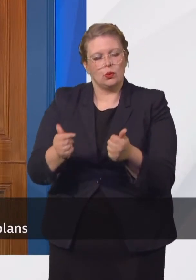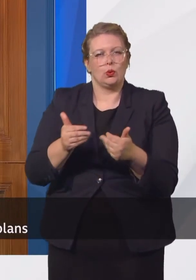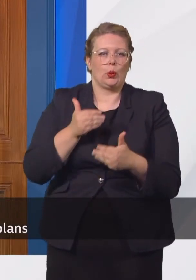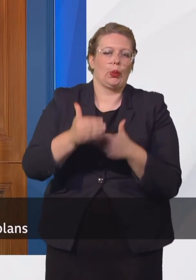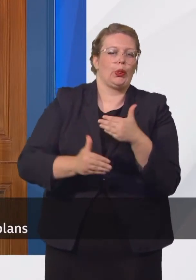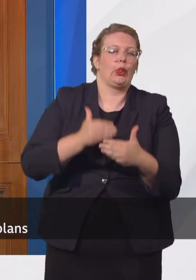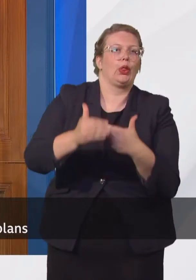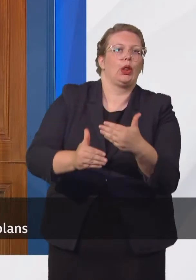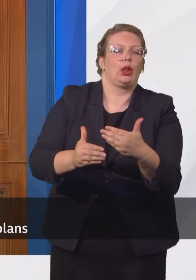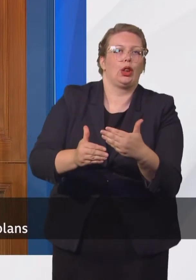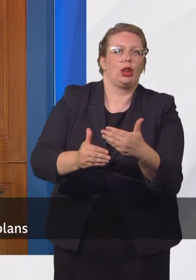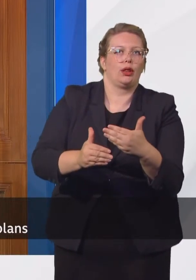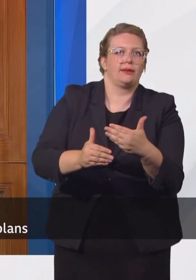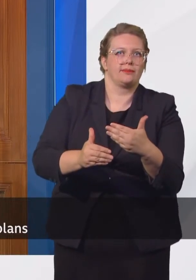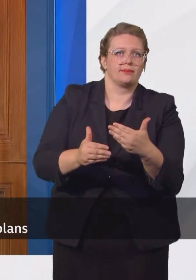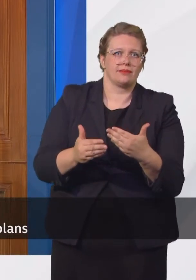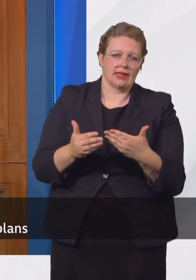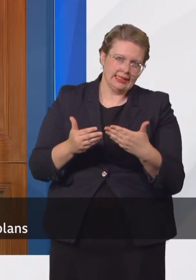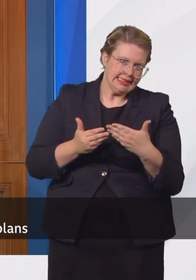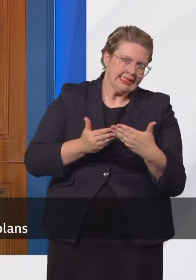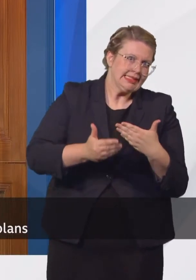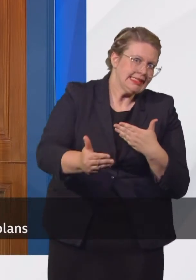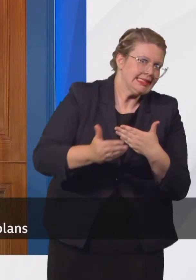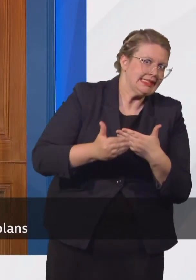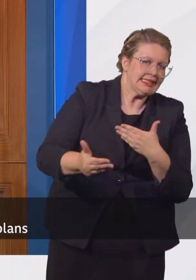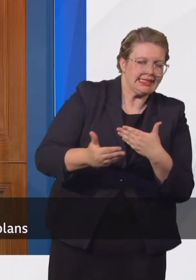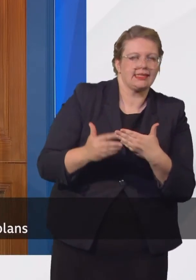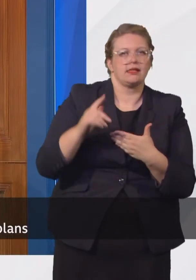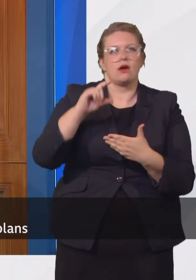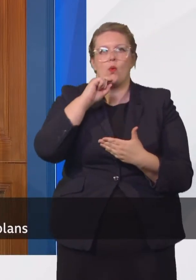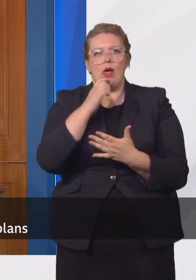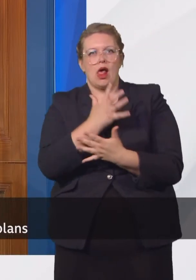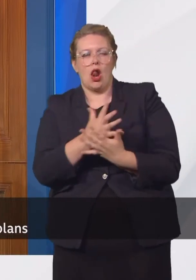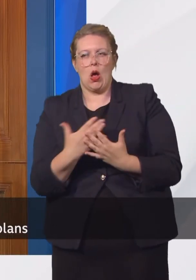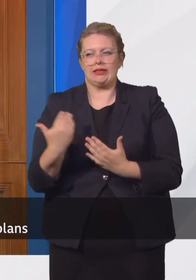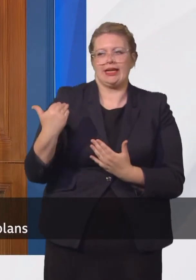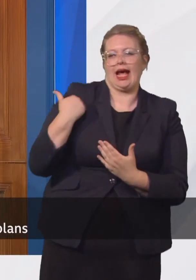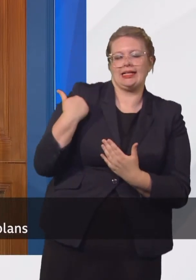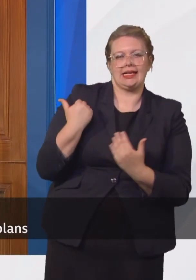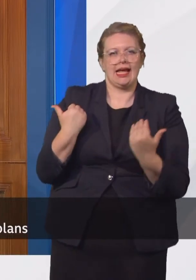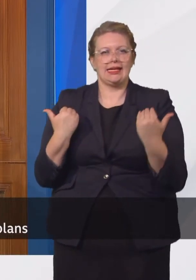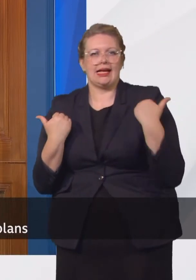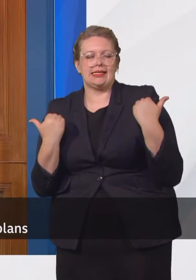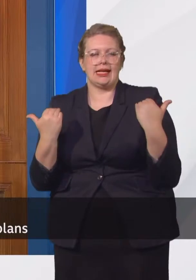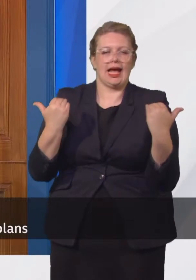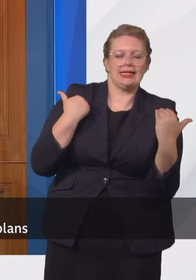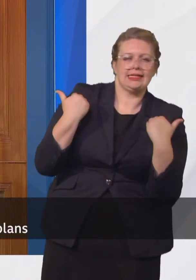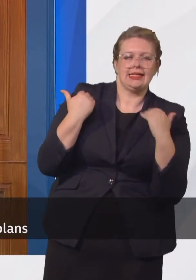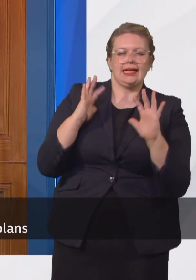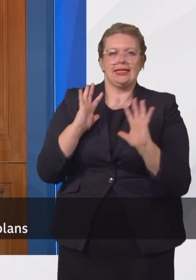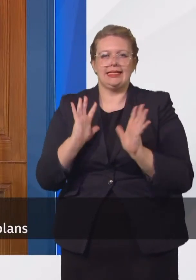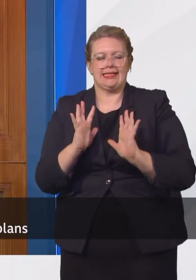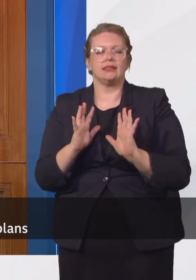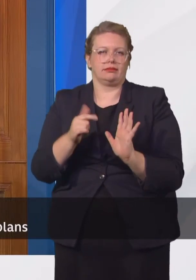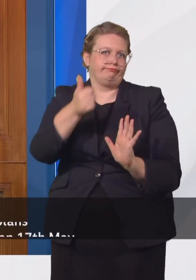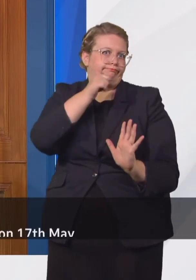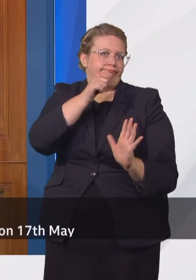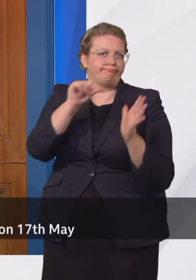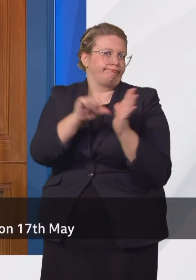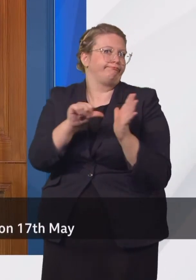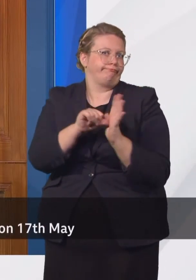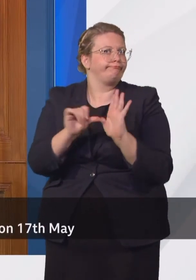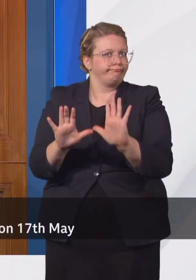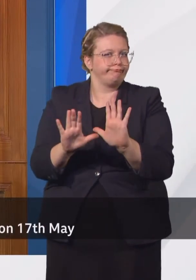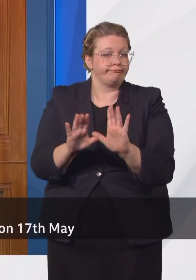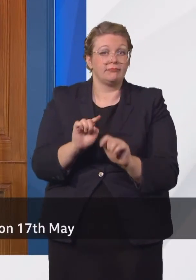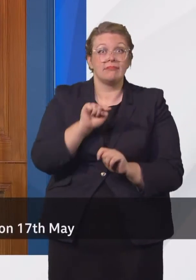good pressures on R and bad pressures on R in the next few weeks. Obviously, with the 17th of